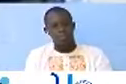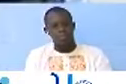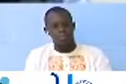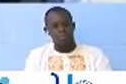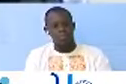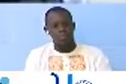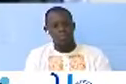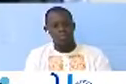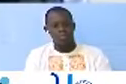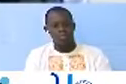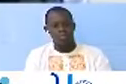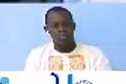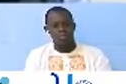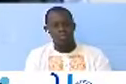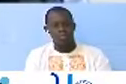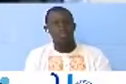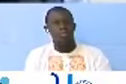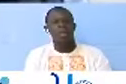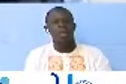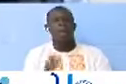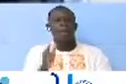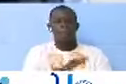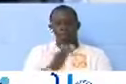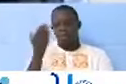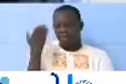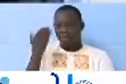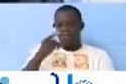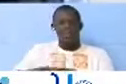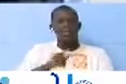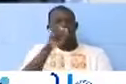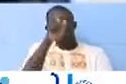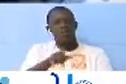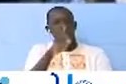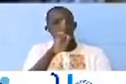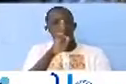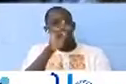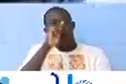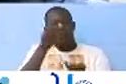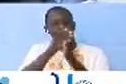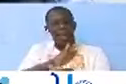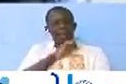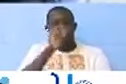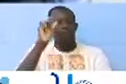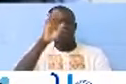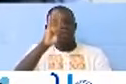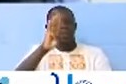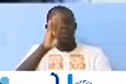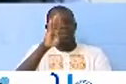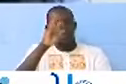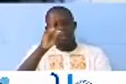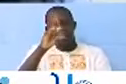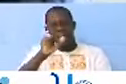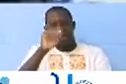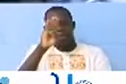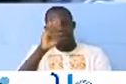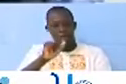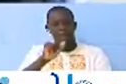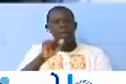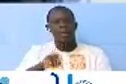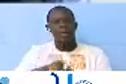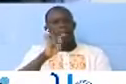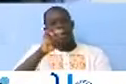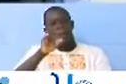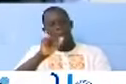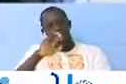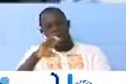fom daw marena min talani. By that time, the late daw marena, kana iya gile. He comes to me there. Karaso